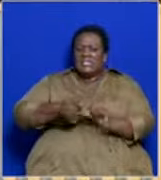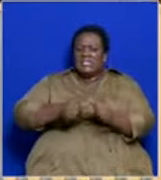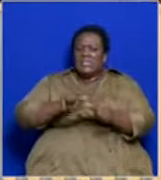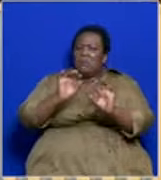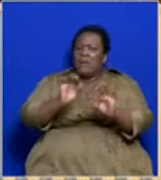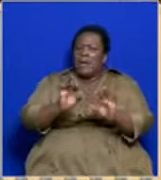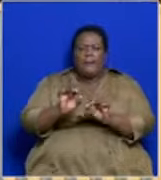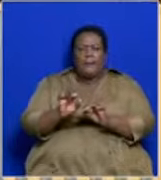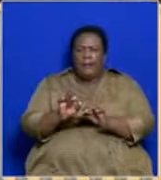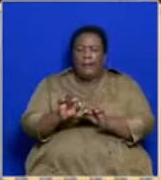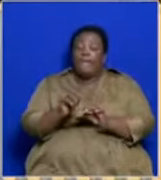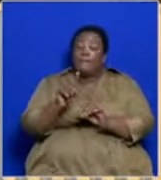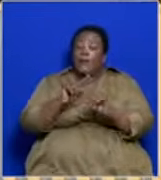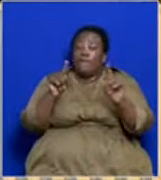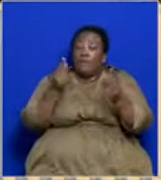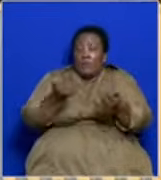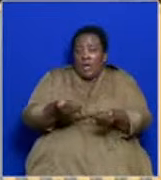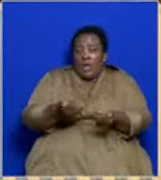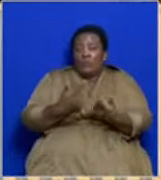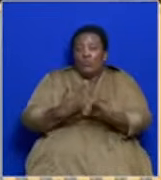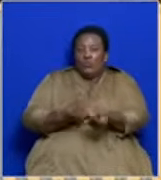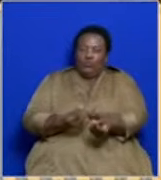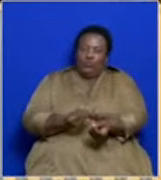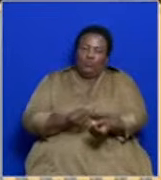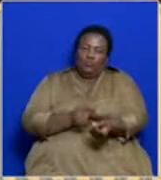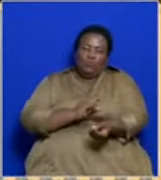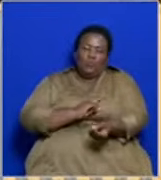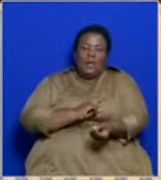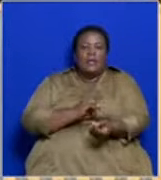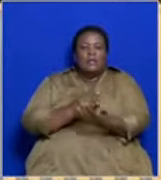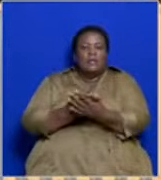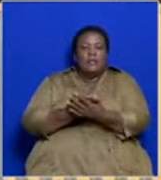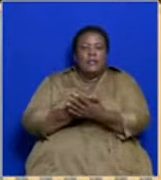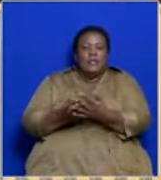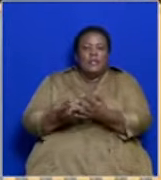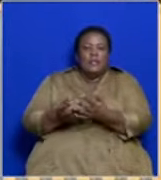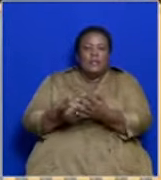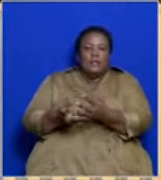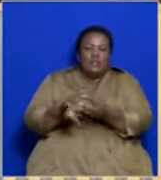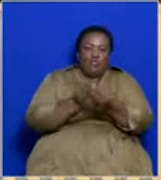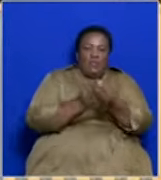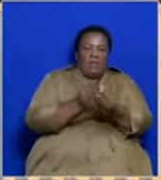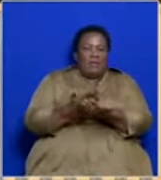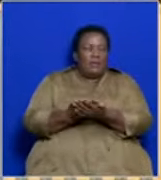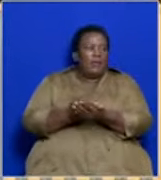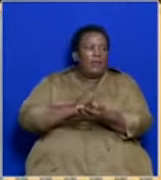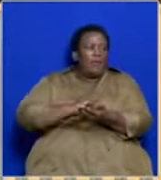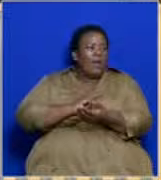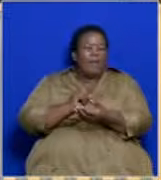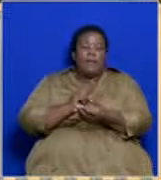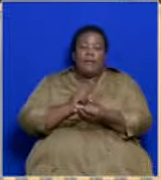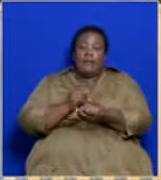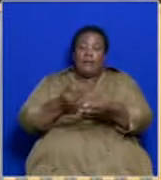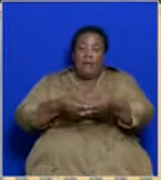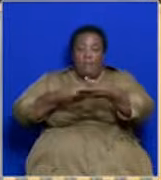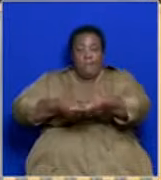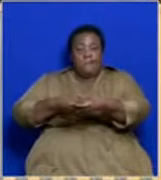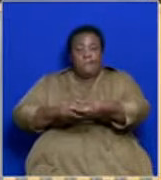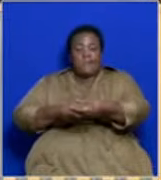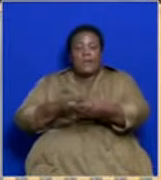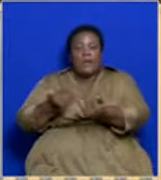will do so that they stay together, because they are updating the docket as we currently have it. Yeah, because